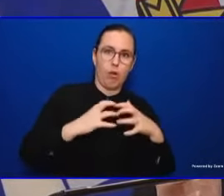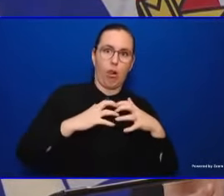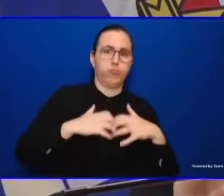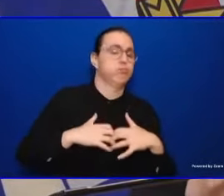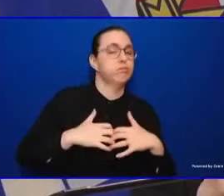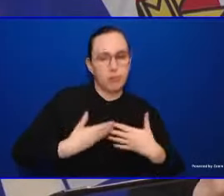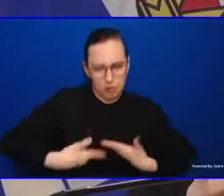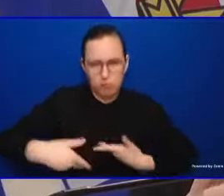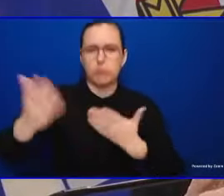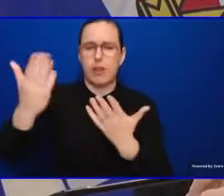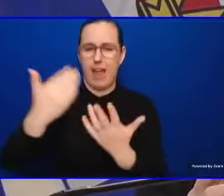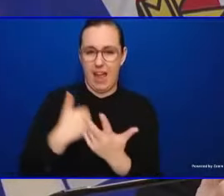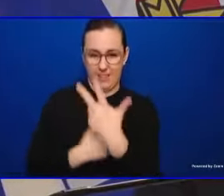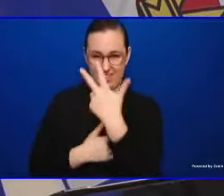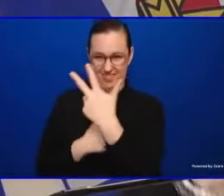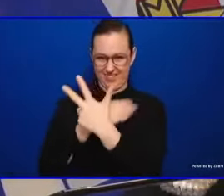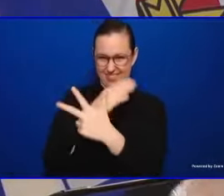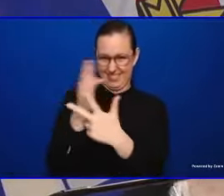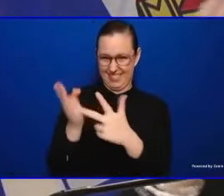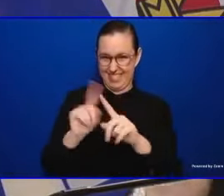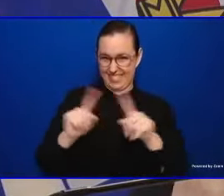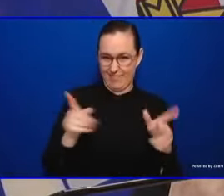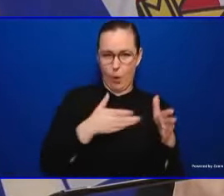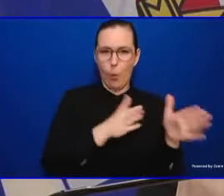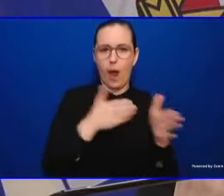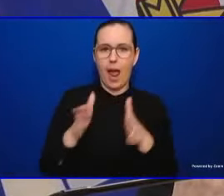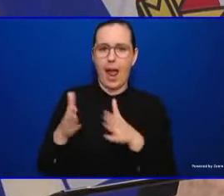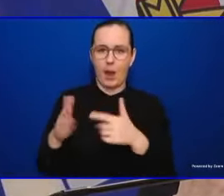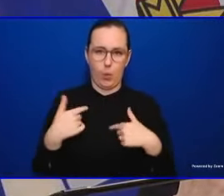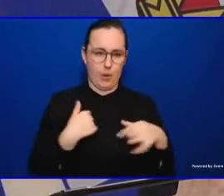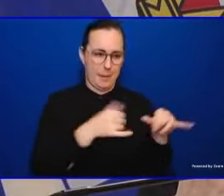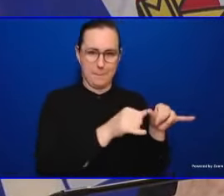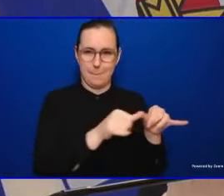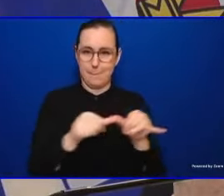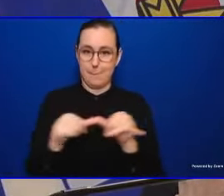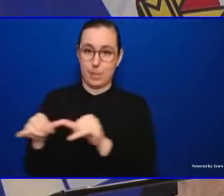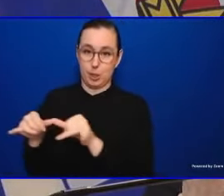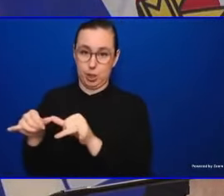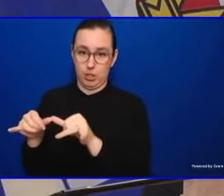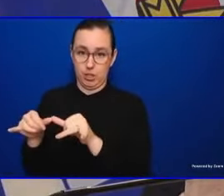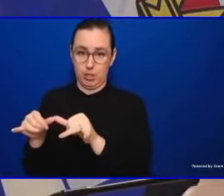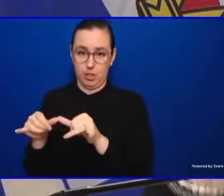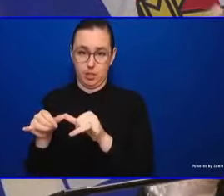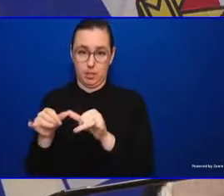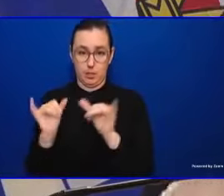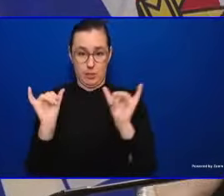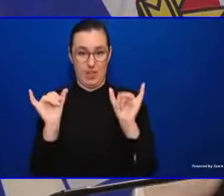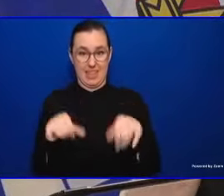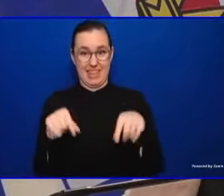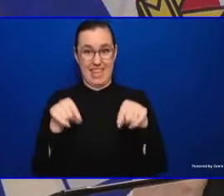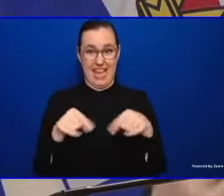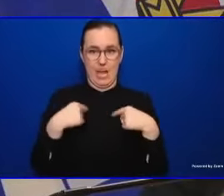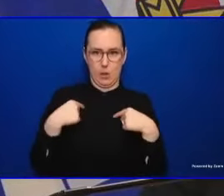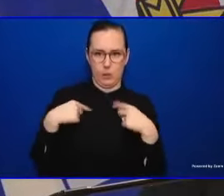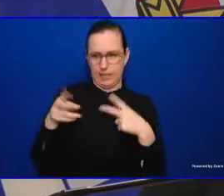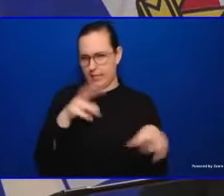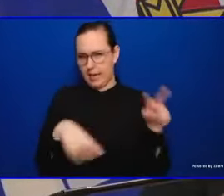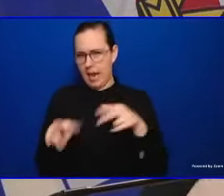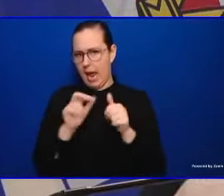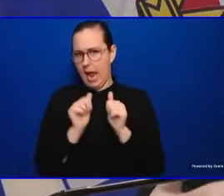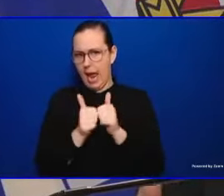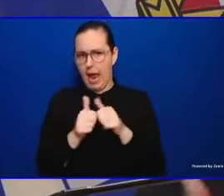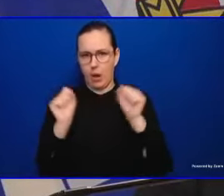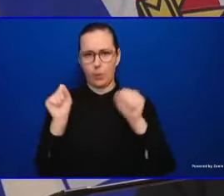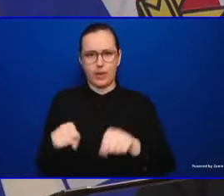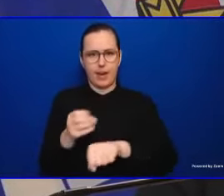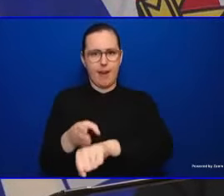hospitalization, and we're in the process of looking at how we can make this more more automated, more streamlined, less